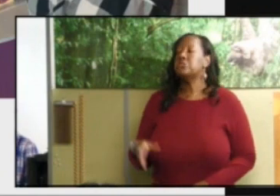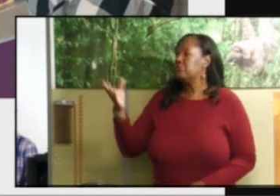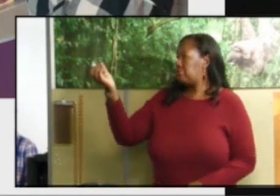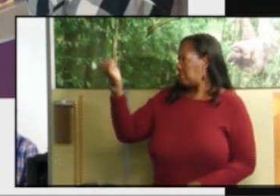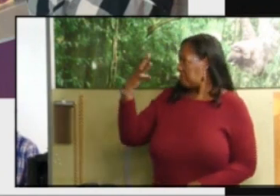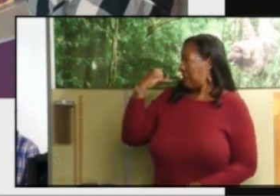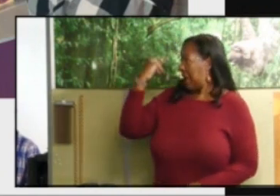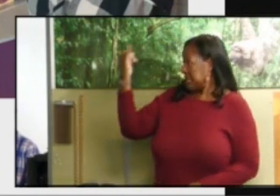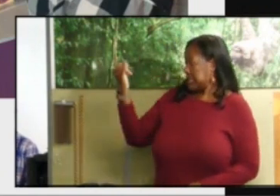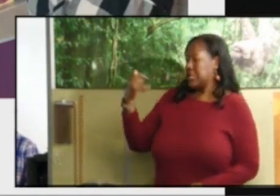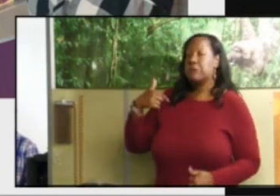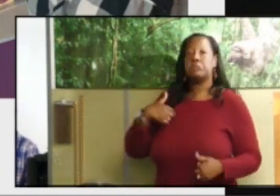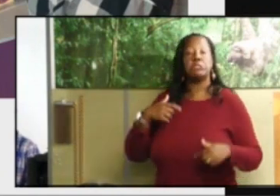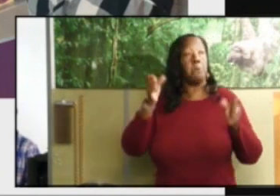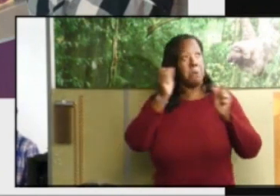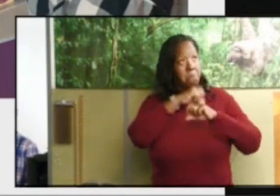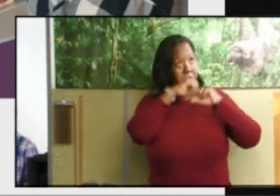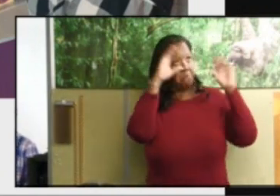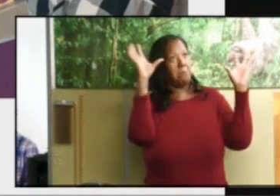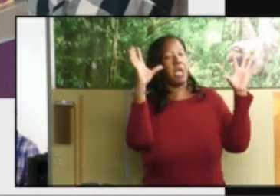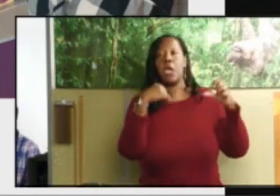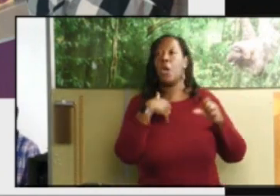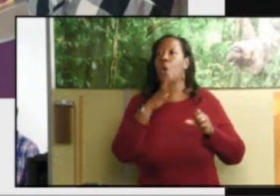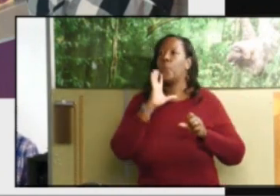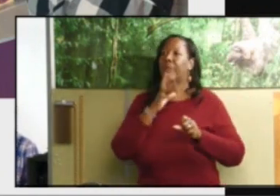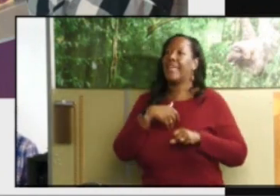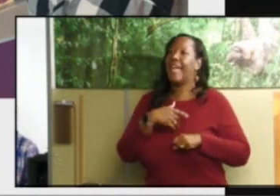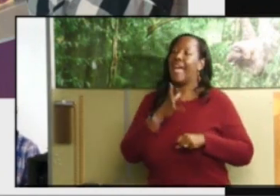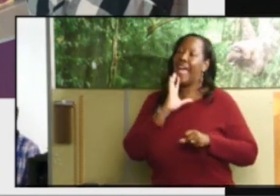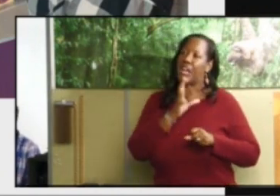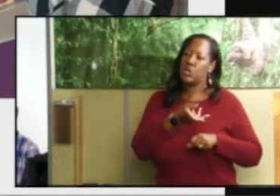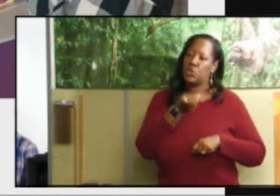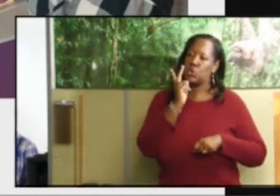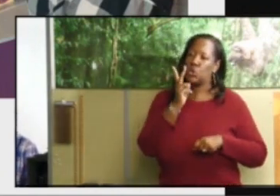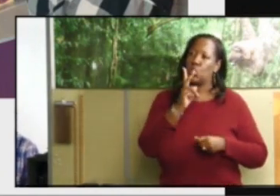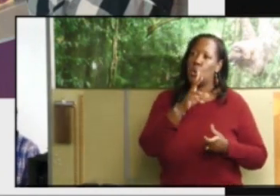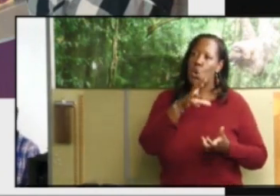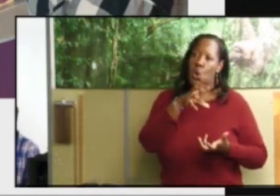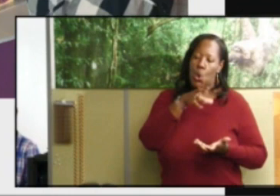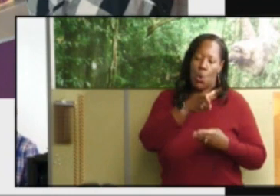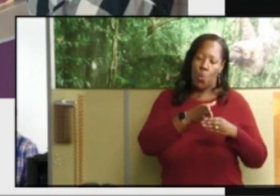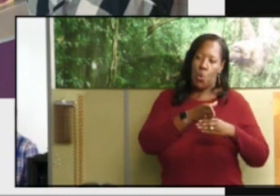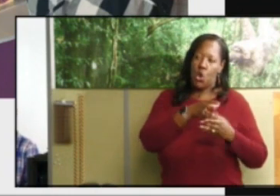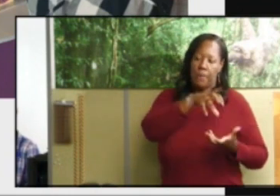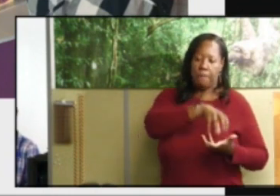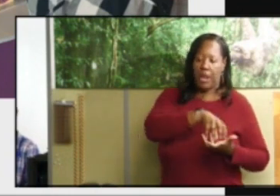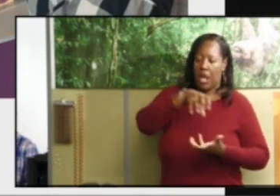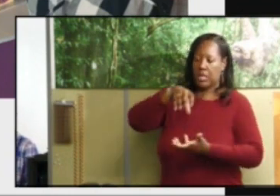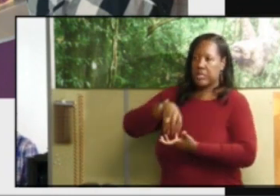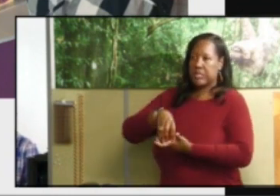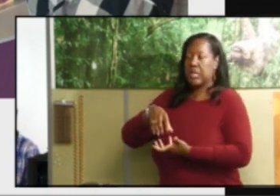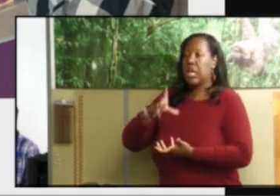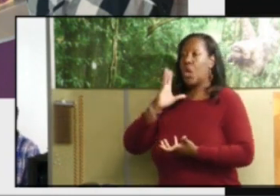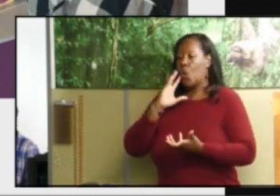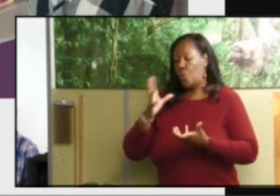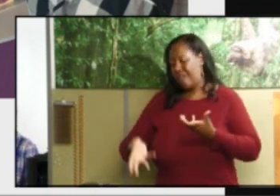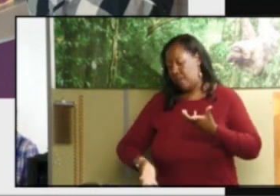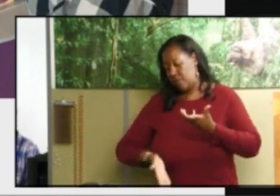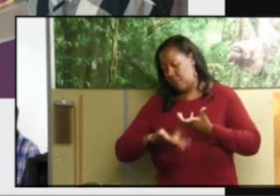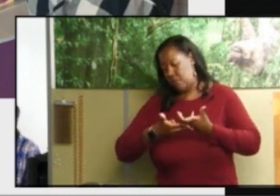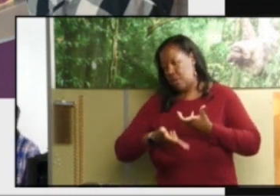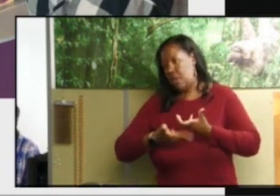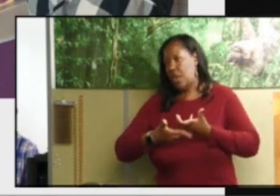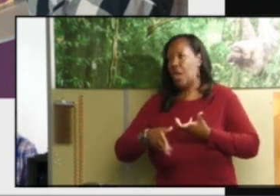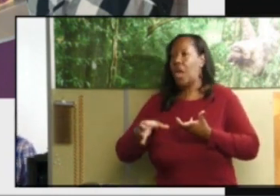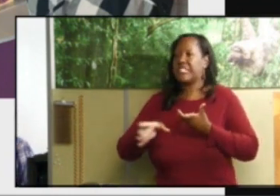by machining wood blocks into two different shapes, embedding a little RFID sticker, like